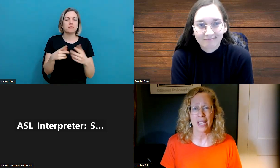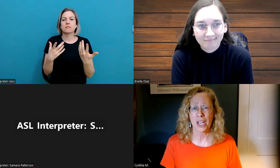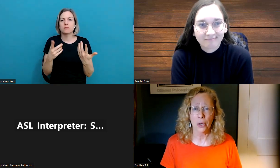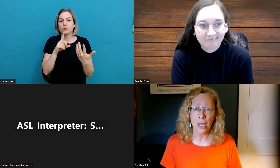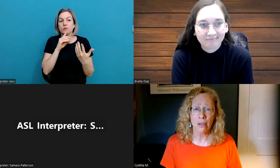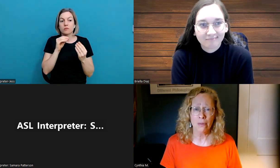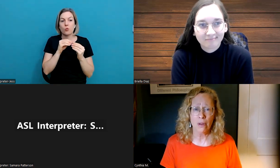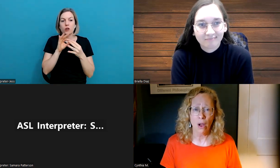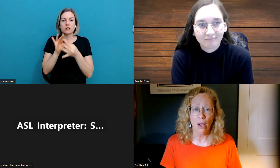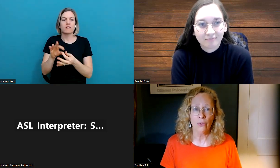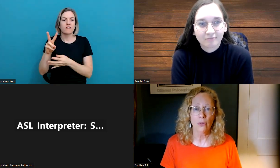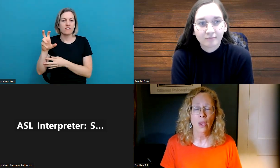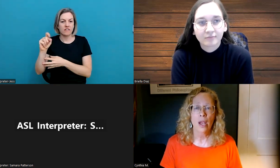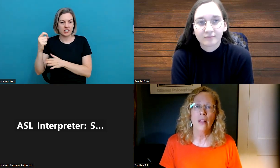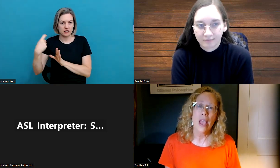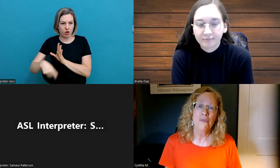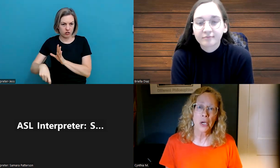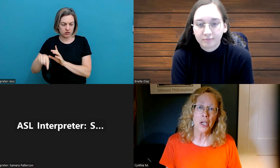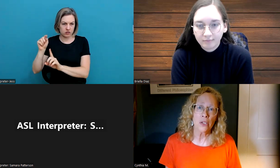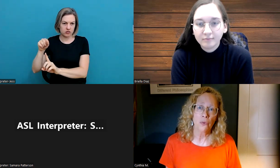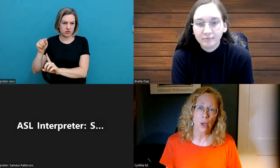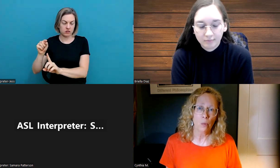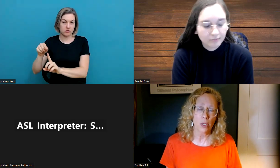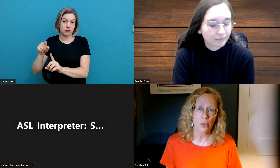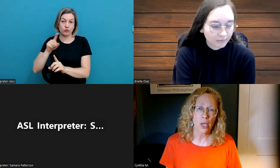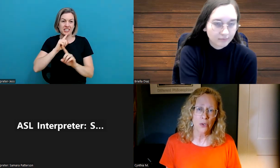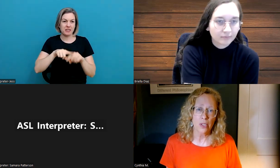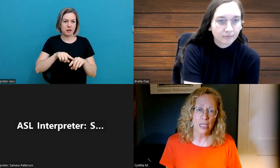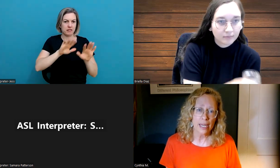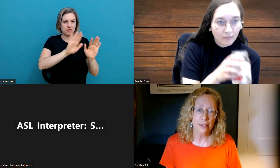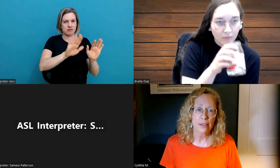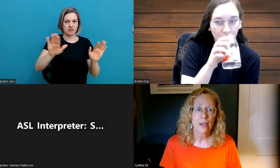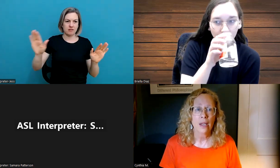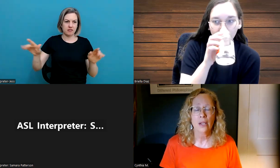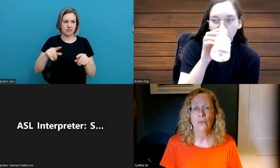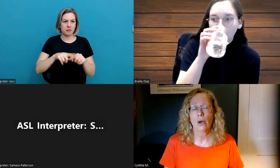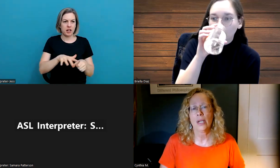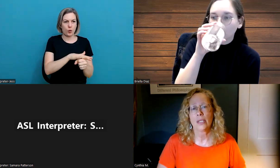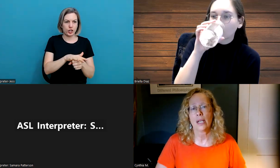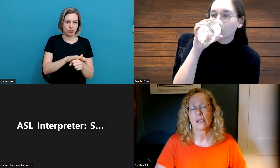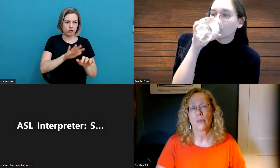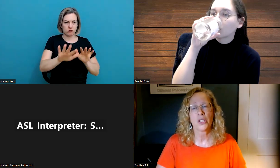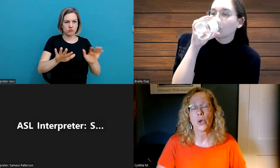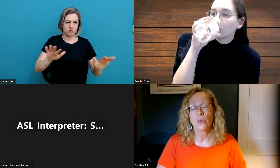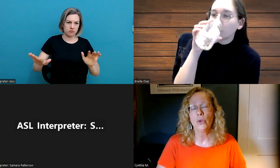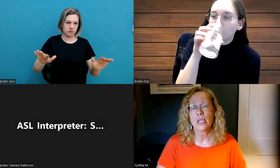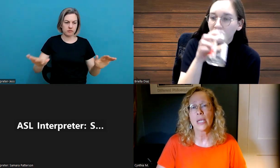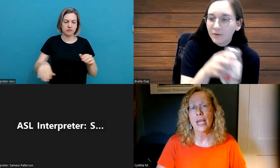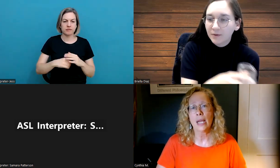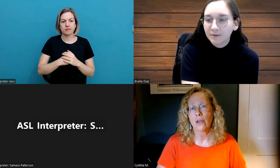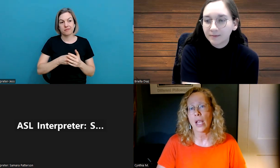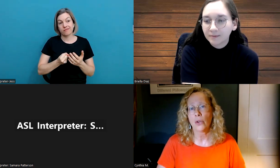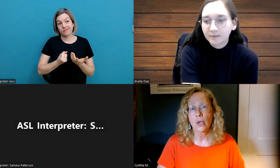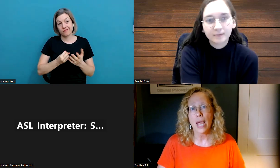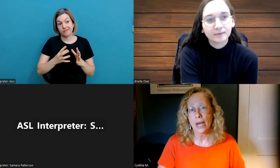about veterinarian costs, and that varies from one location to the next as far as so you can